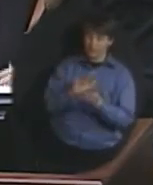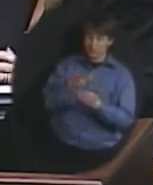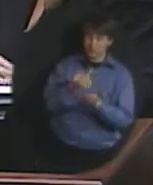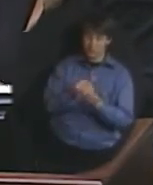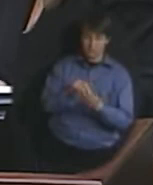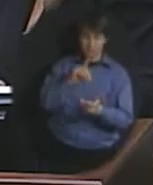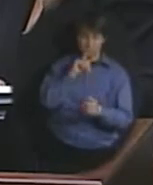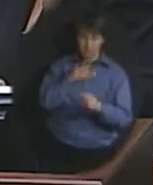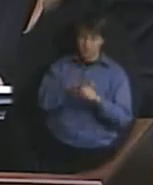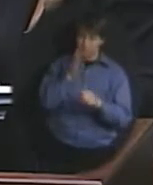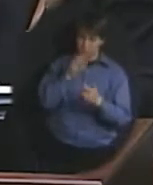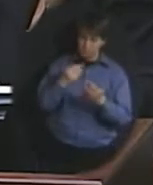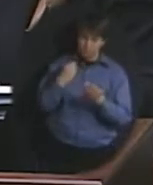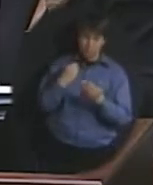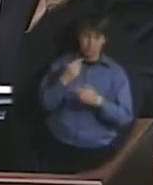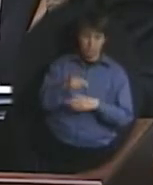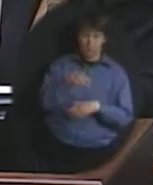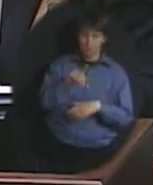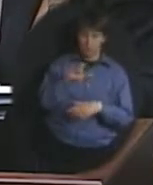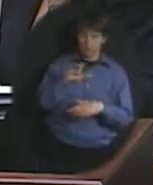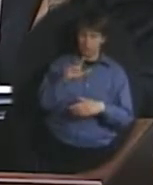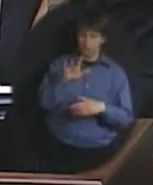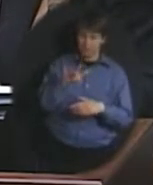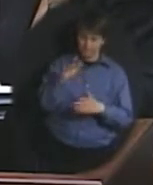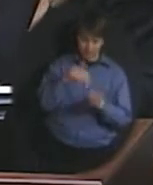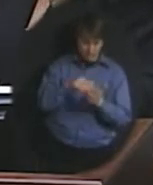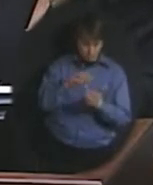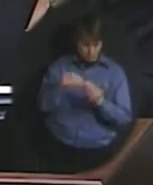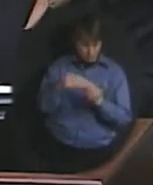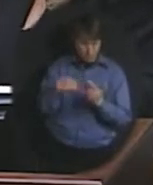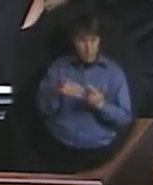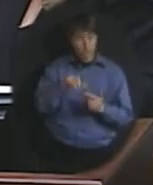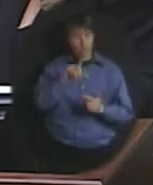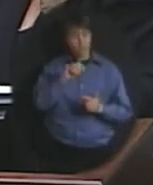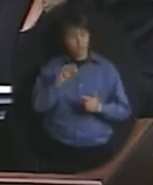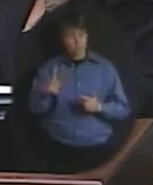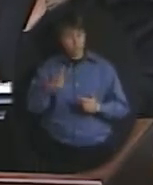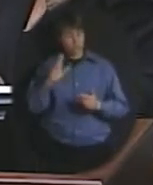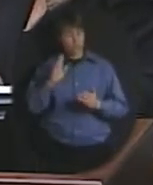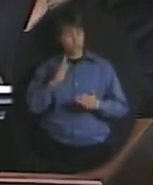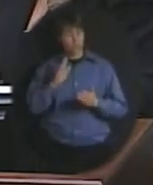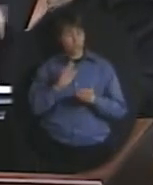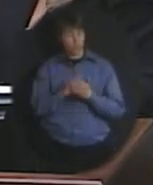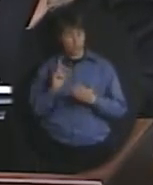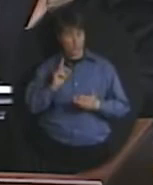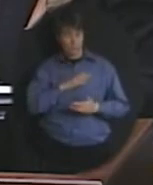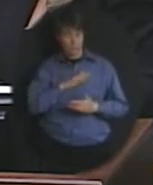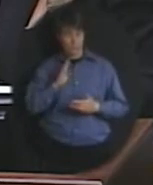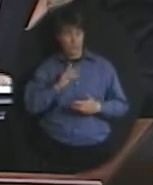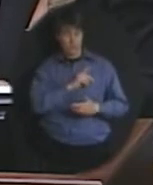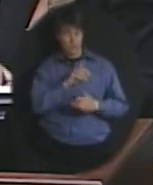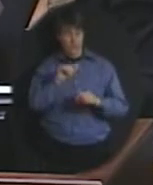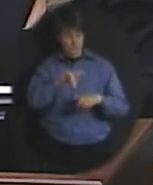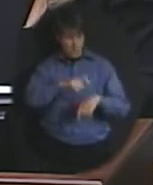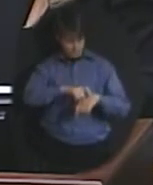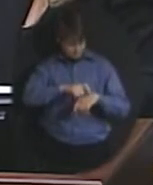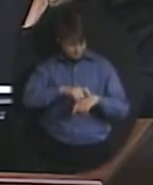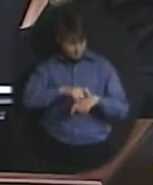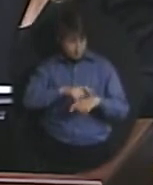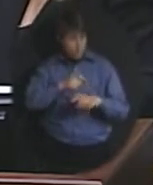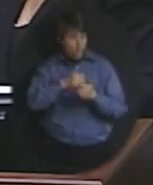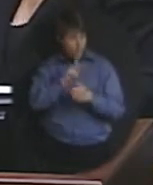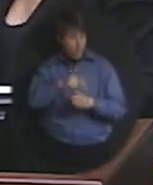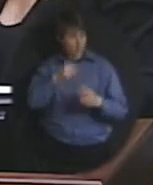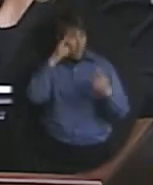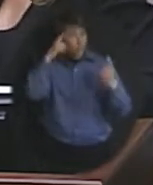pledged $125,000, and then in 2006, the school board at the time followed up by agreeing to